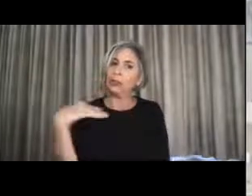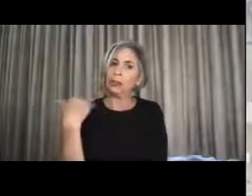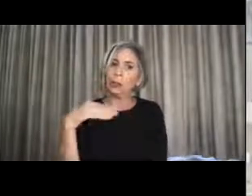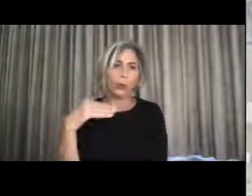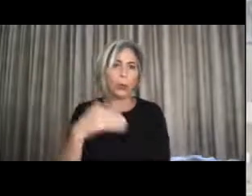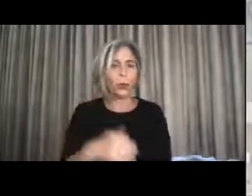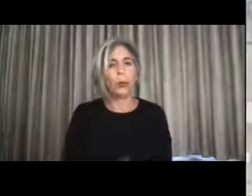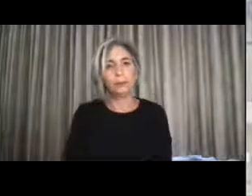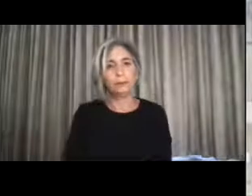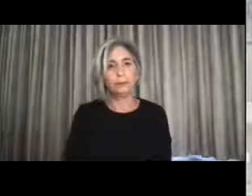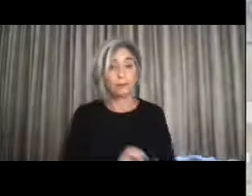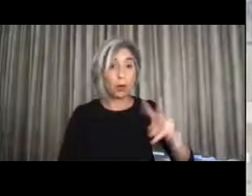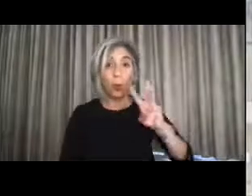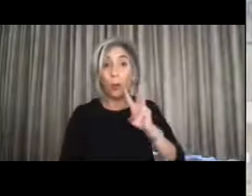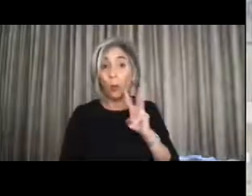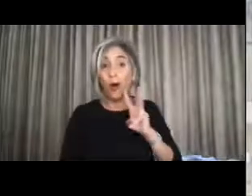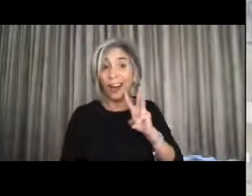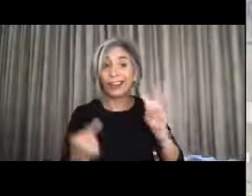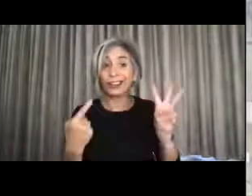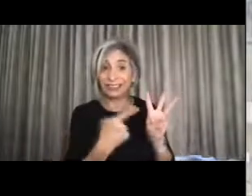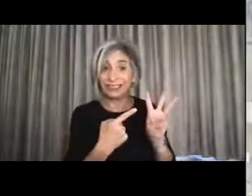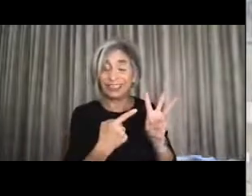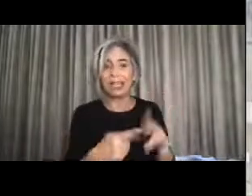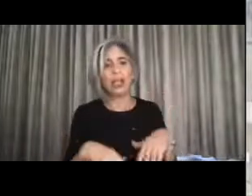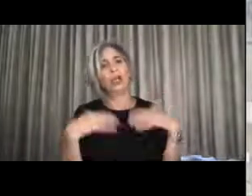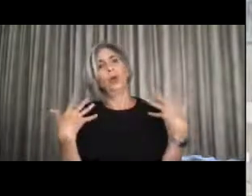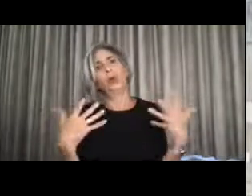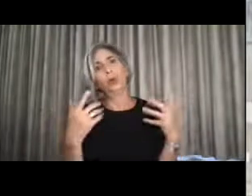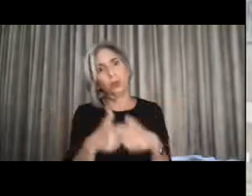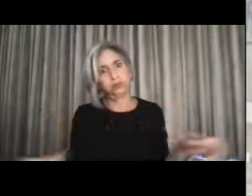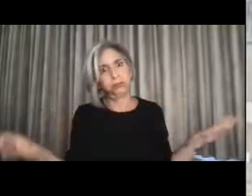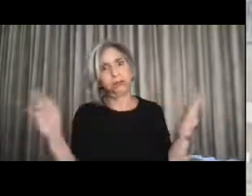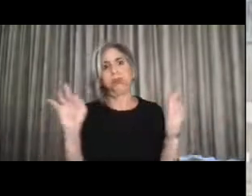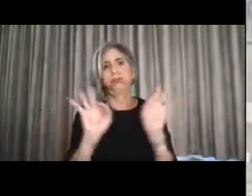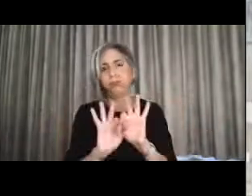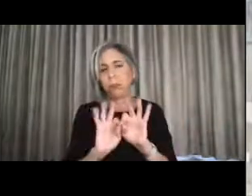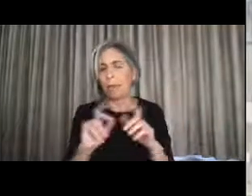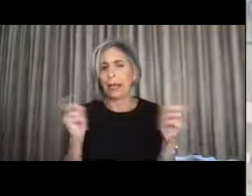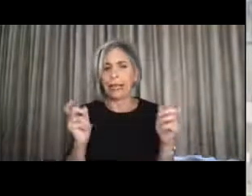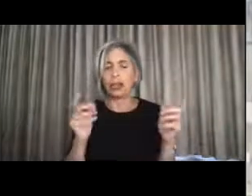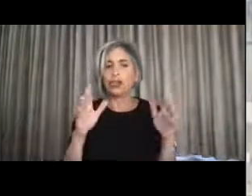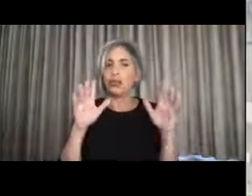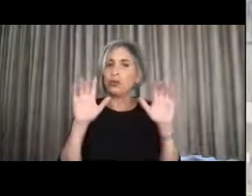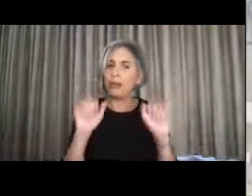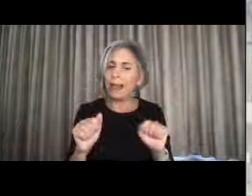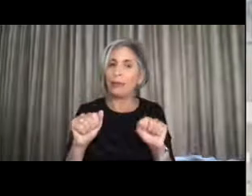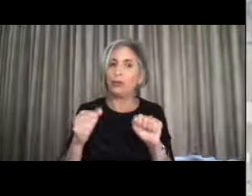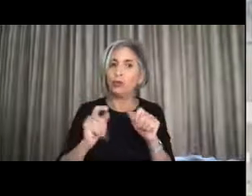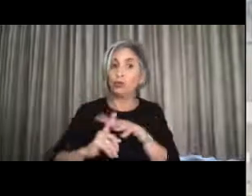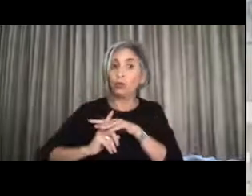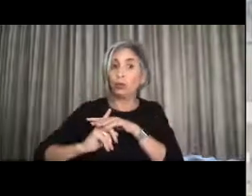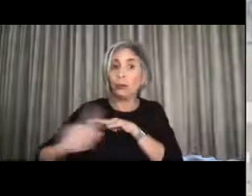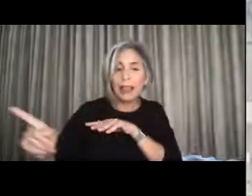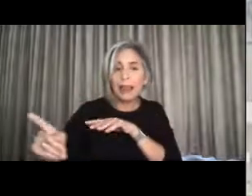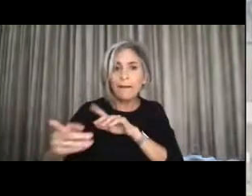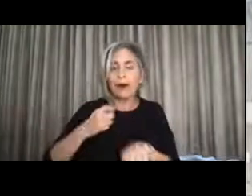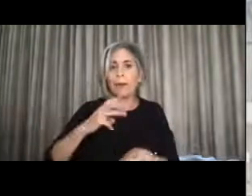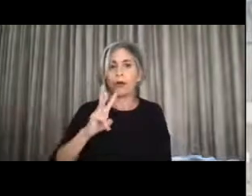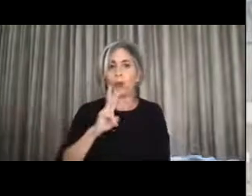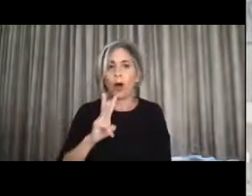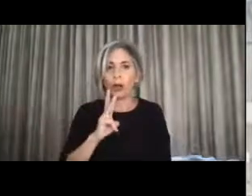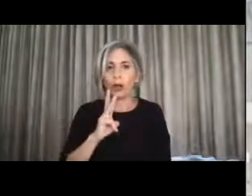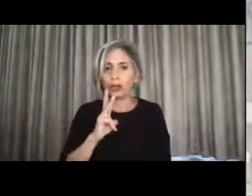So water is the big thing we have to think about. You can hide from the wind, but you have to run from the water. 6 inches of water can knock you over. A foot